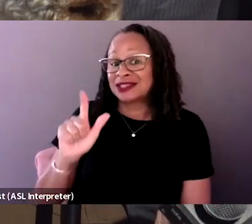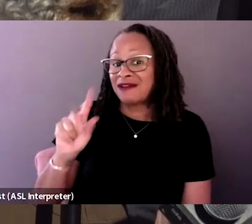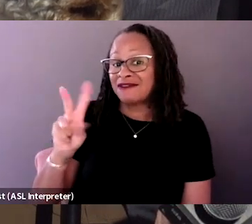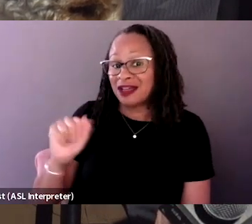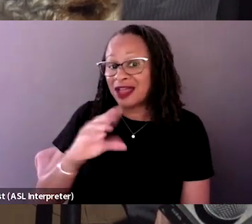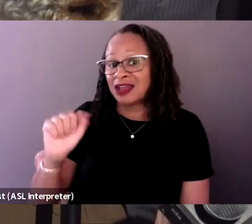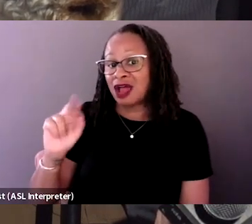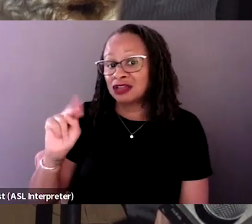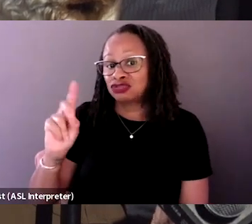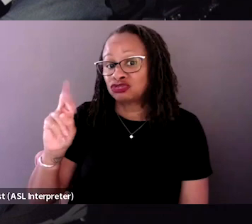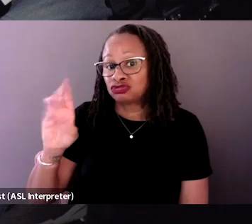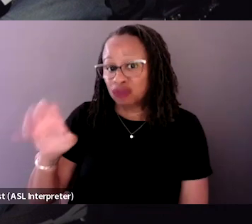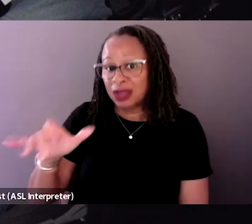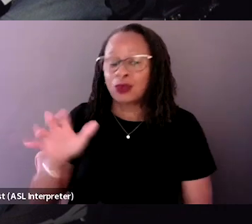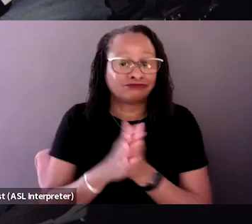eager and so brilliant to use.